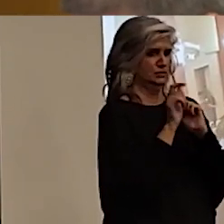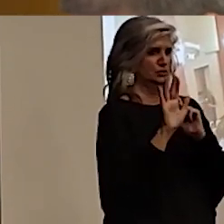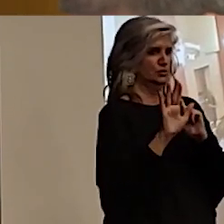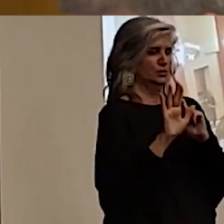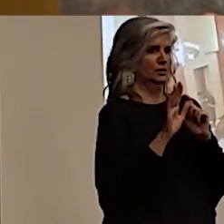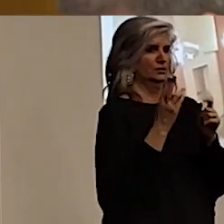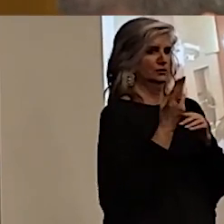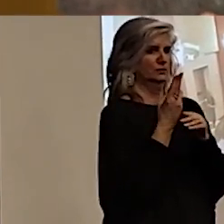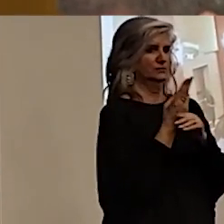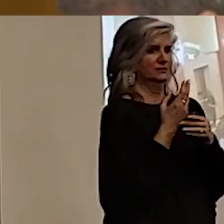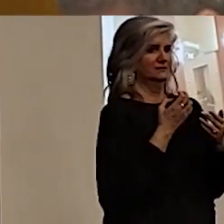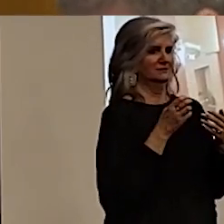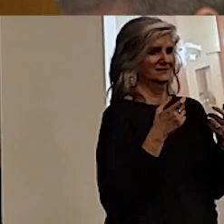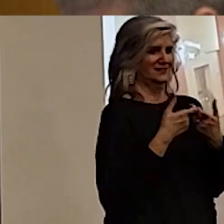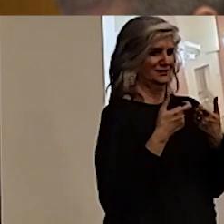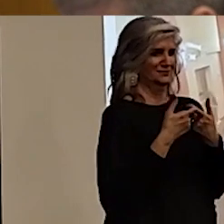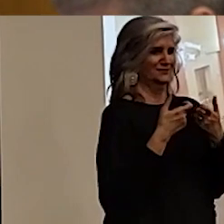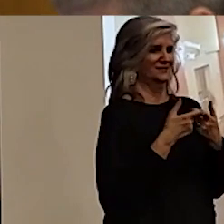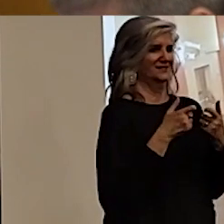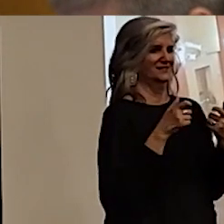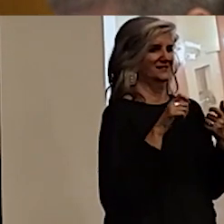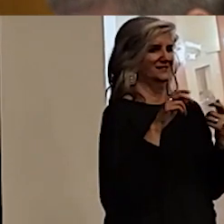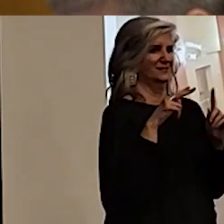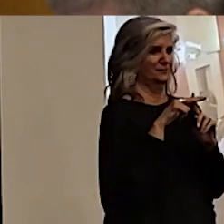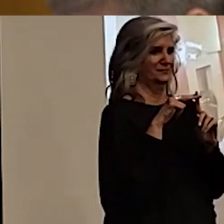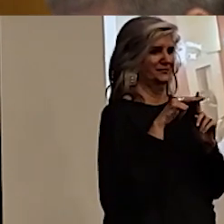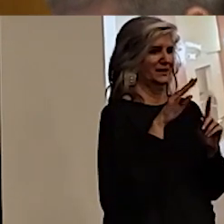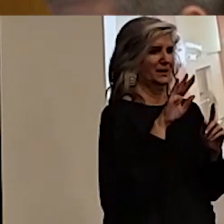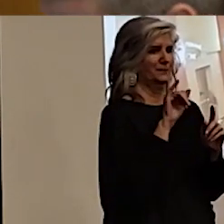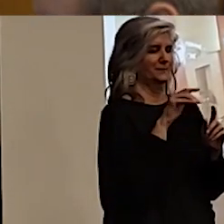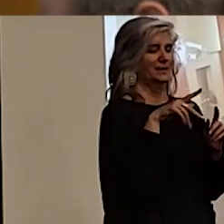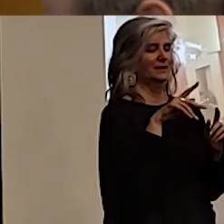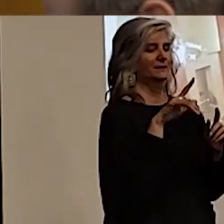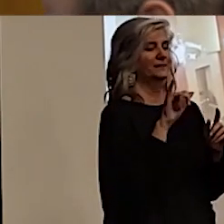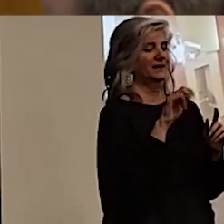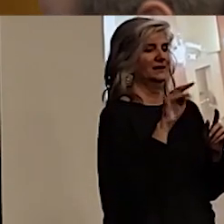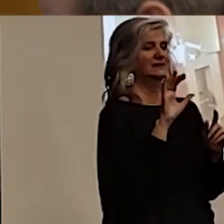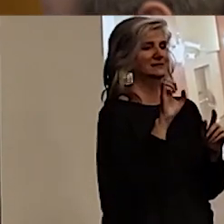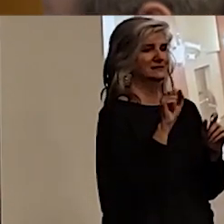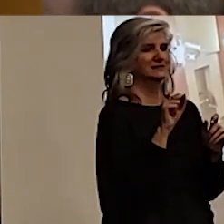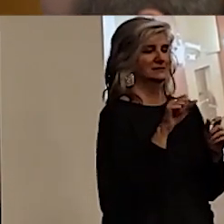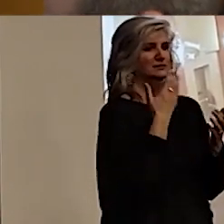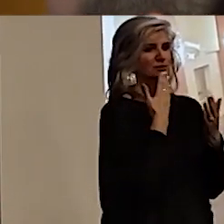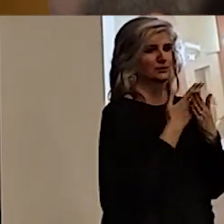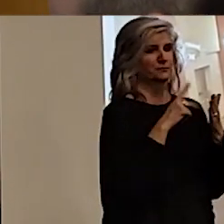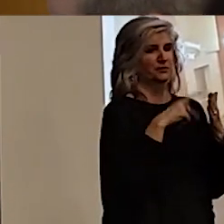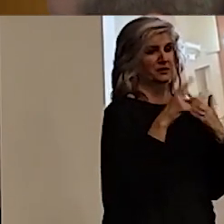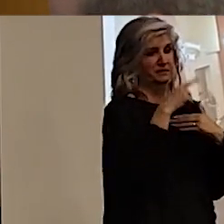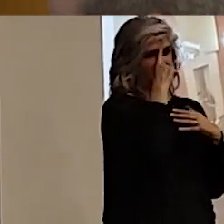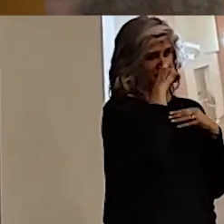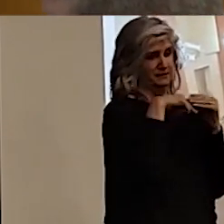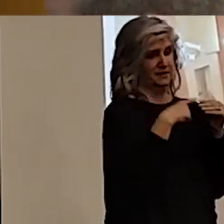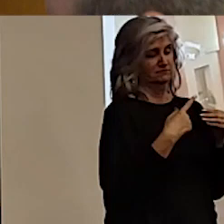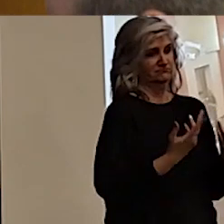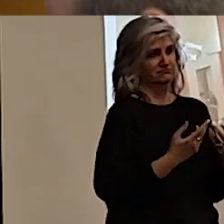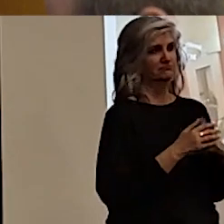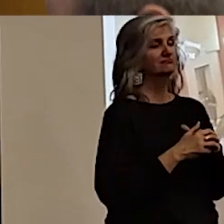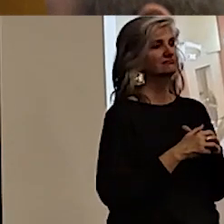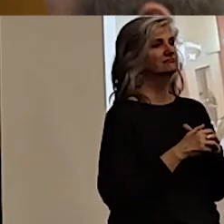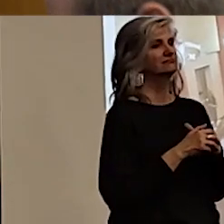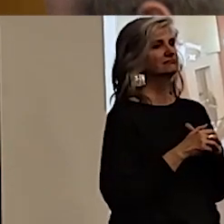use appliances or certain really energy intensive things. That could be a good potential program to consider.